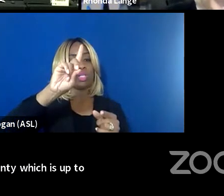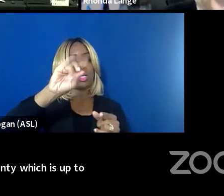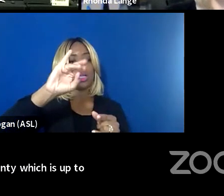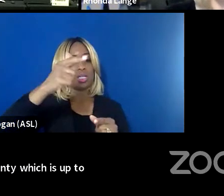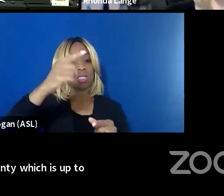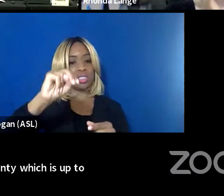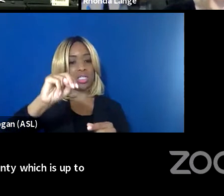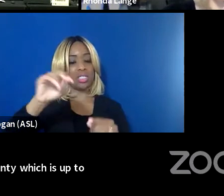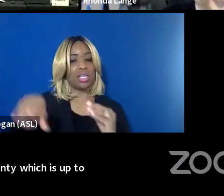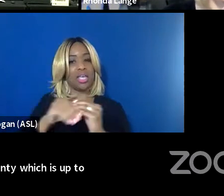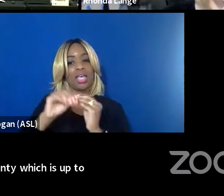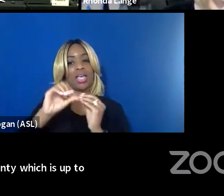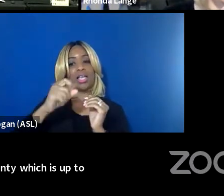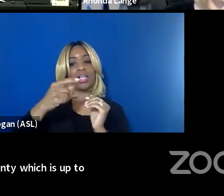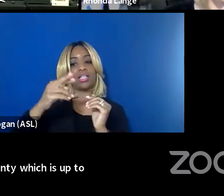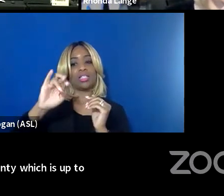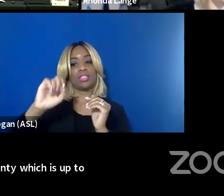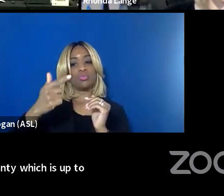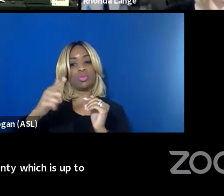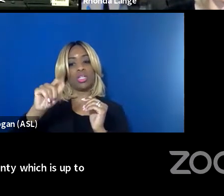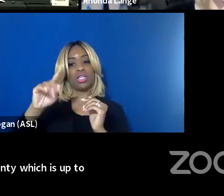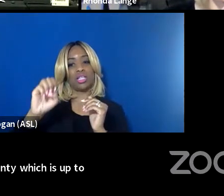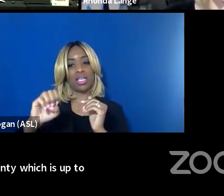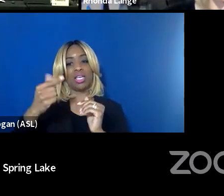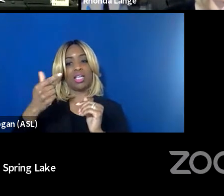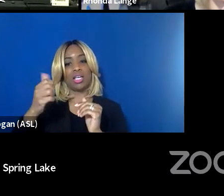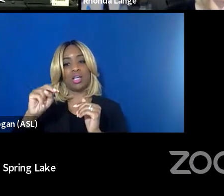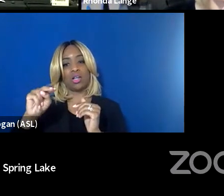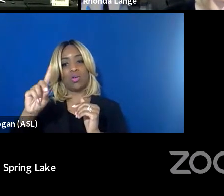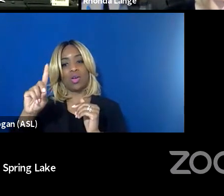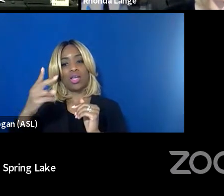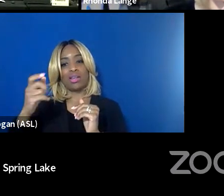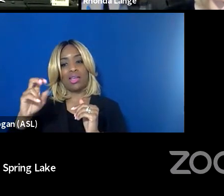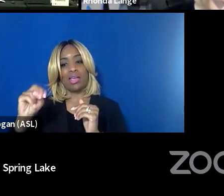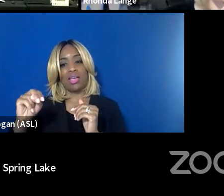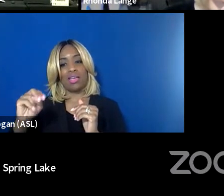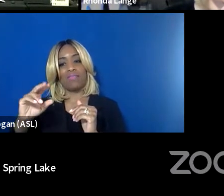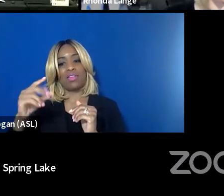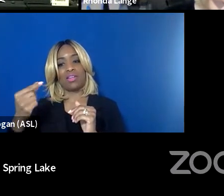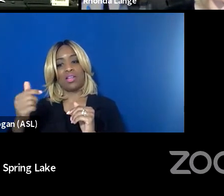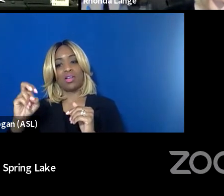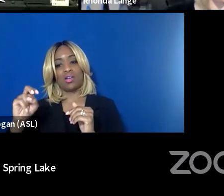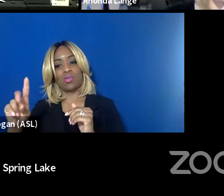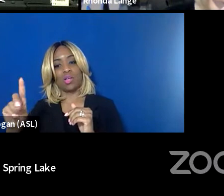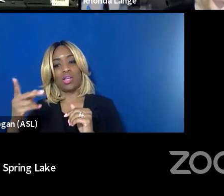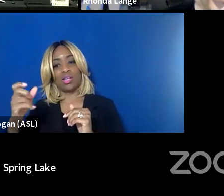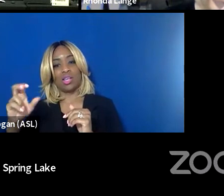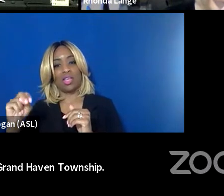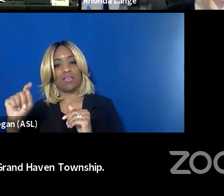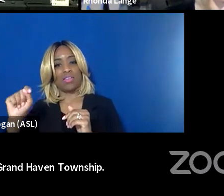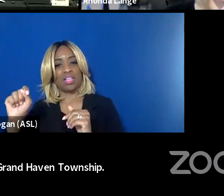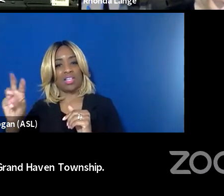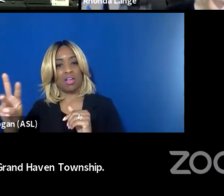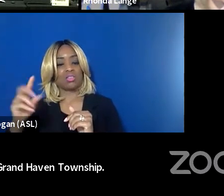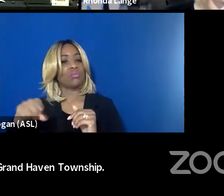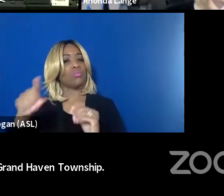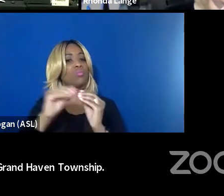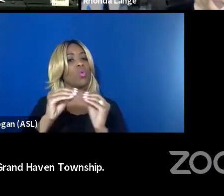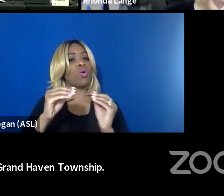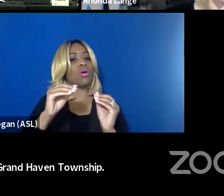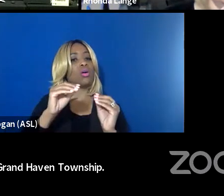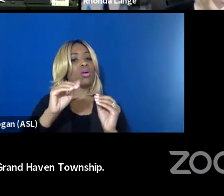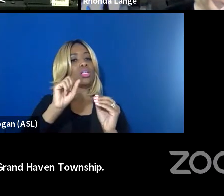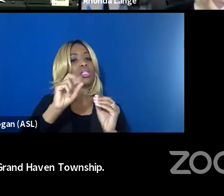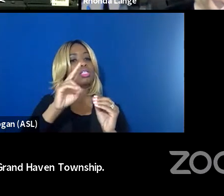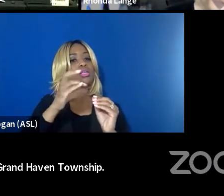Lake, Ferrisburg, and Grand Haven Township. Besides the fact that these areas are more suburban and have little in